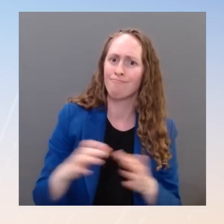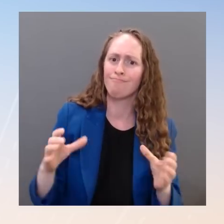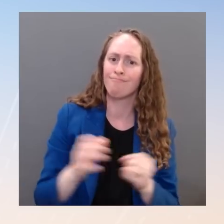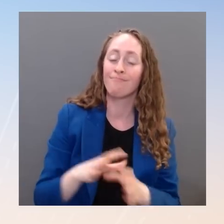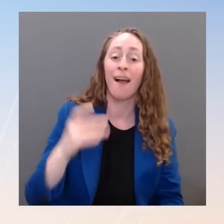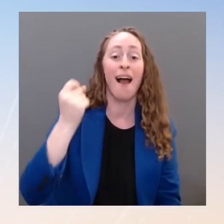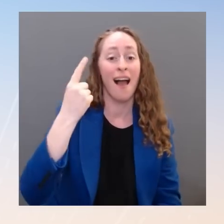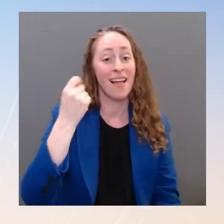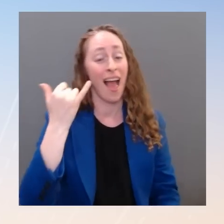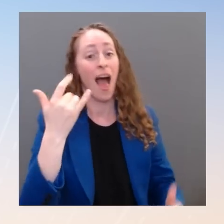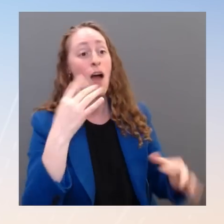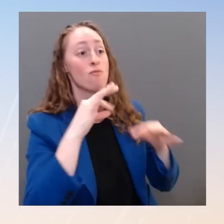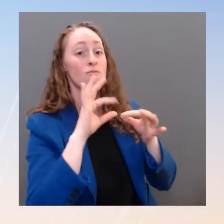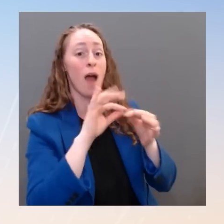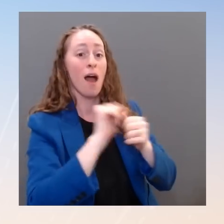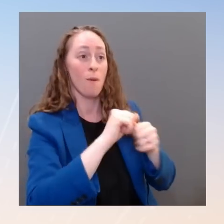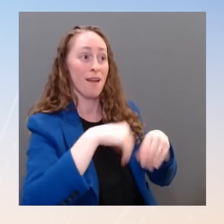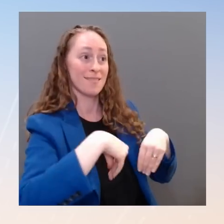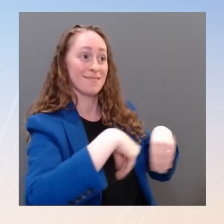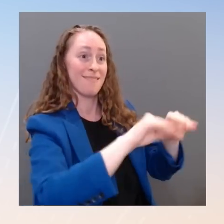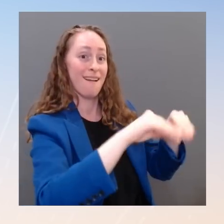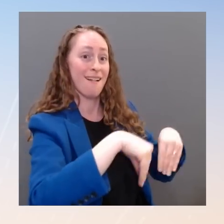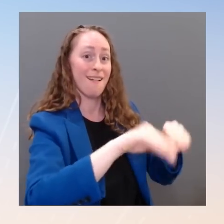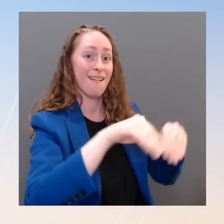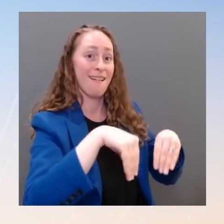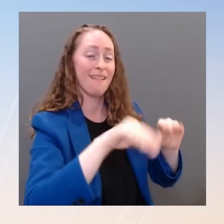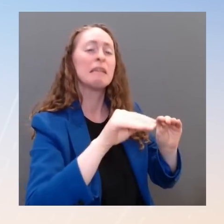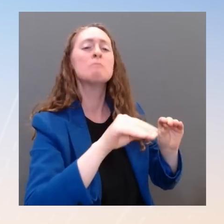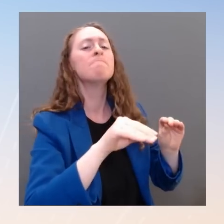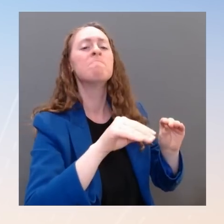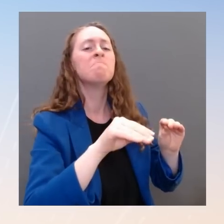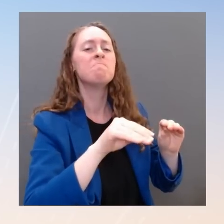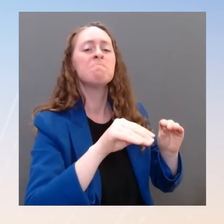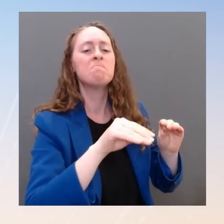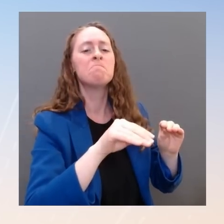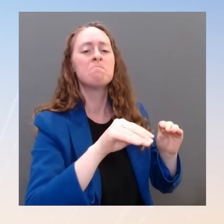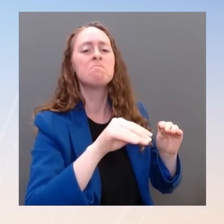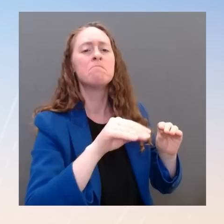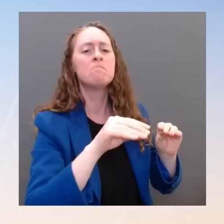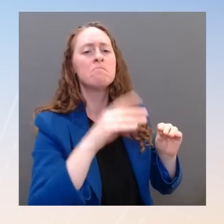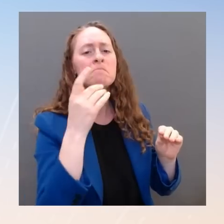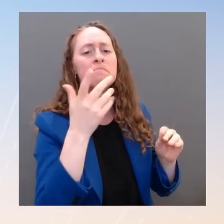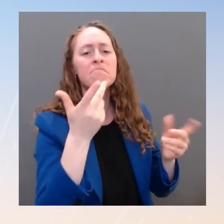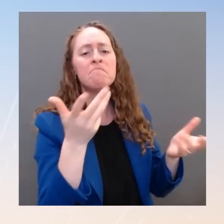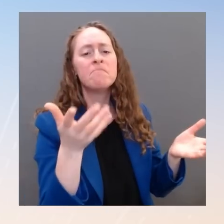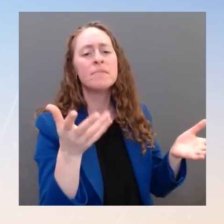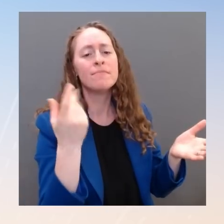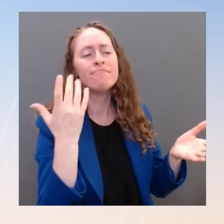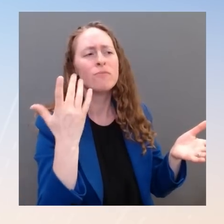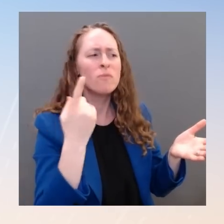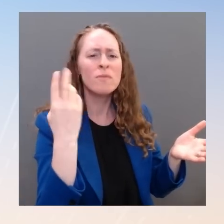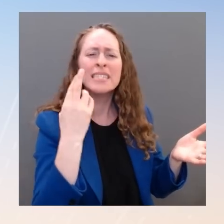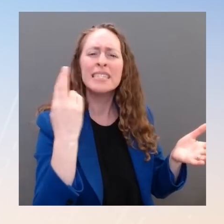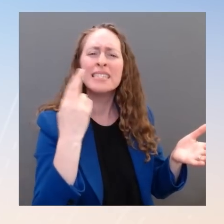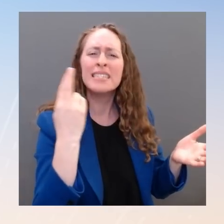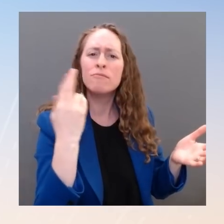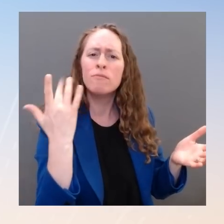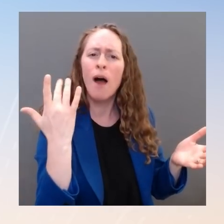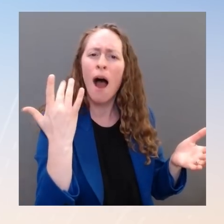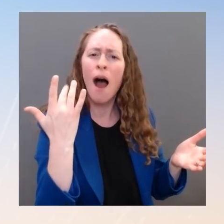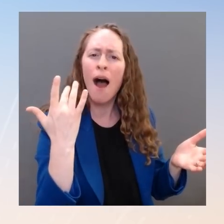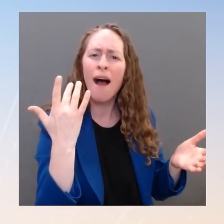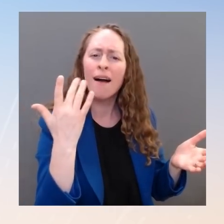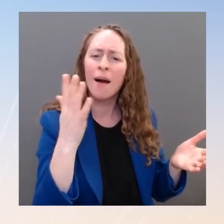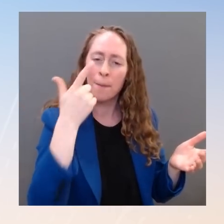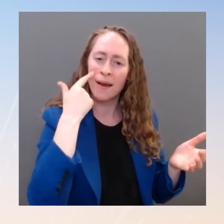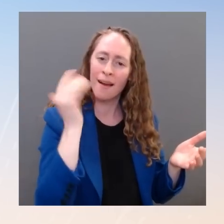largely because our economy is doing better than many economies around the world. So while we were purchasing a lot of goods from other countries,